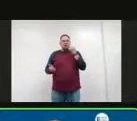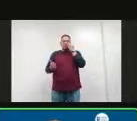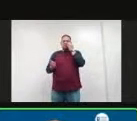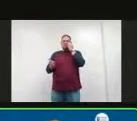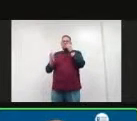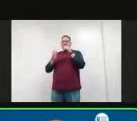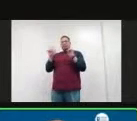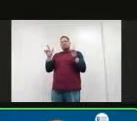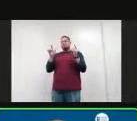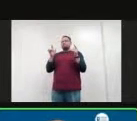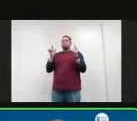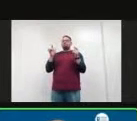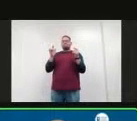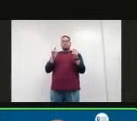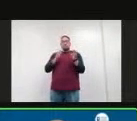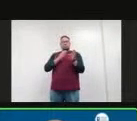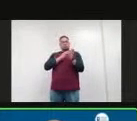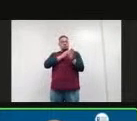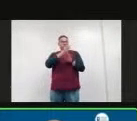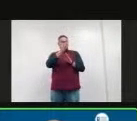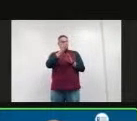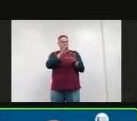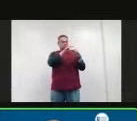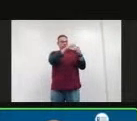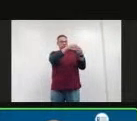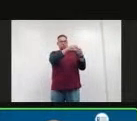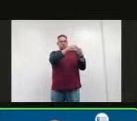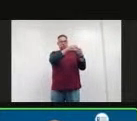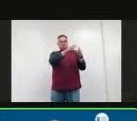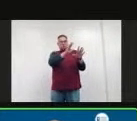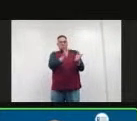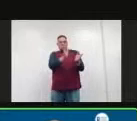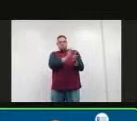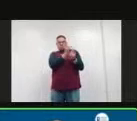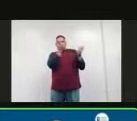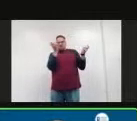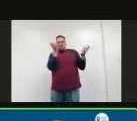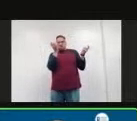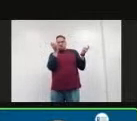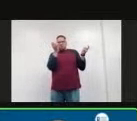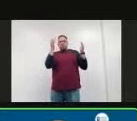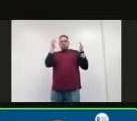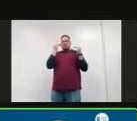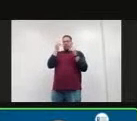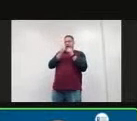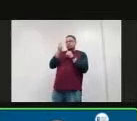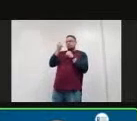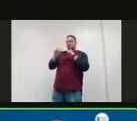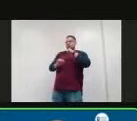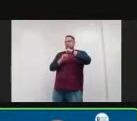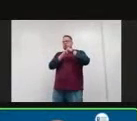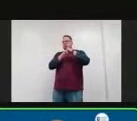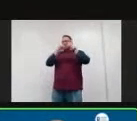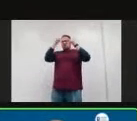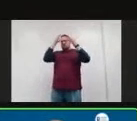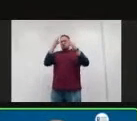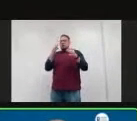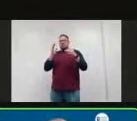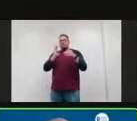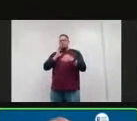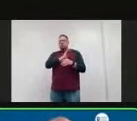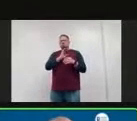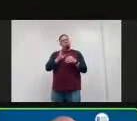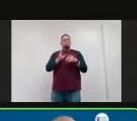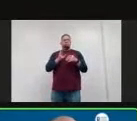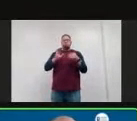But when you're in the majority and you're in the prevailing side, you expect everyone to support the decision of the board. It